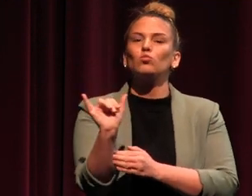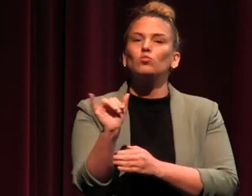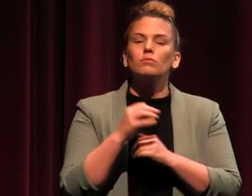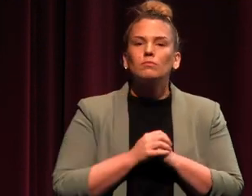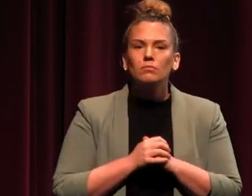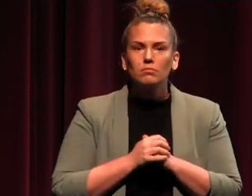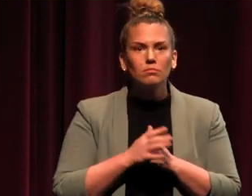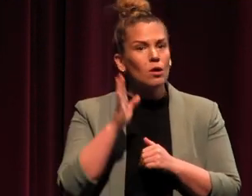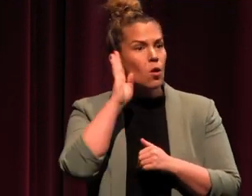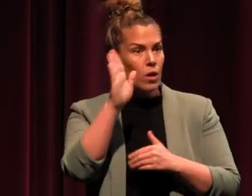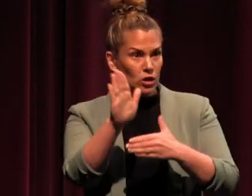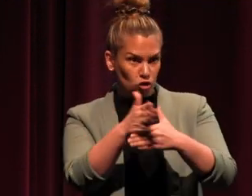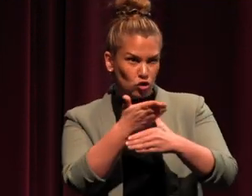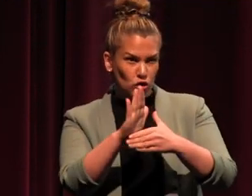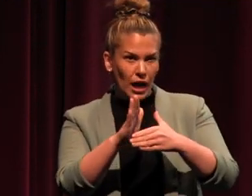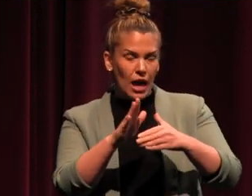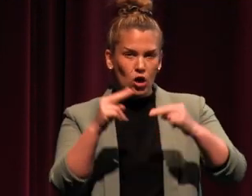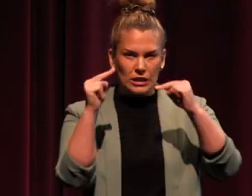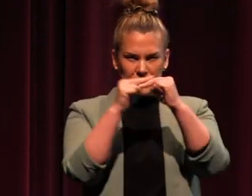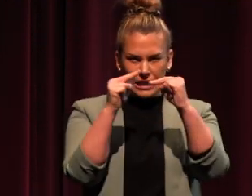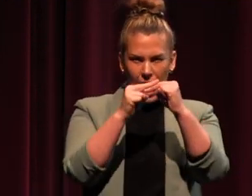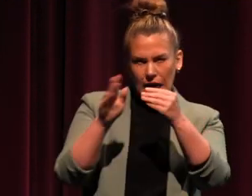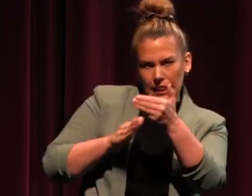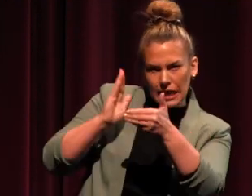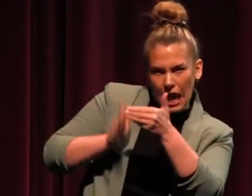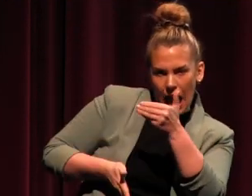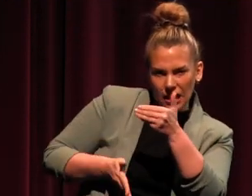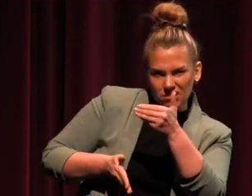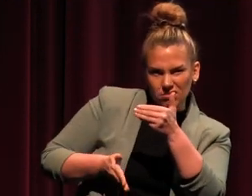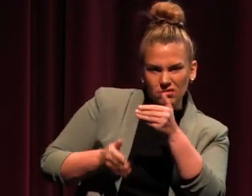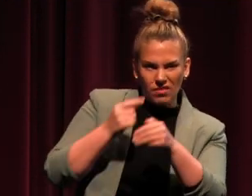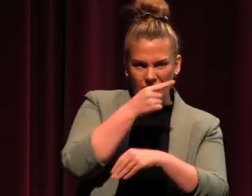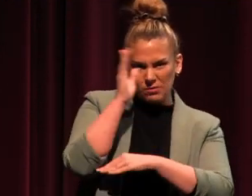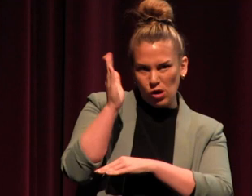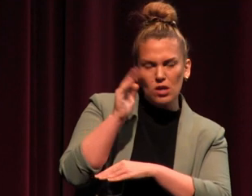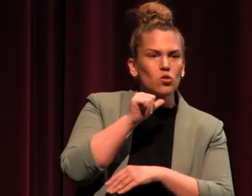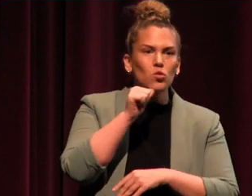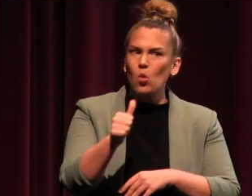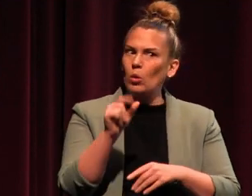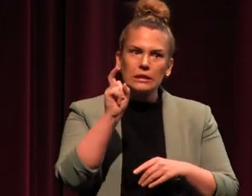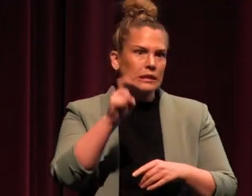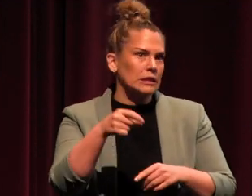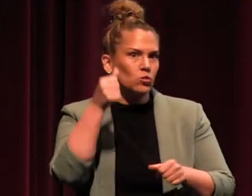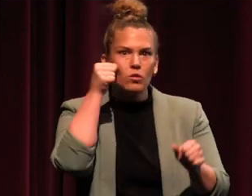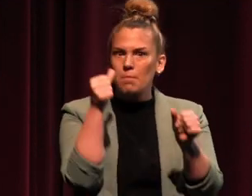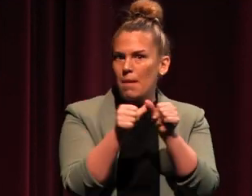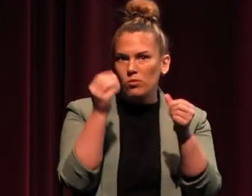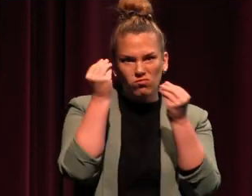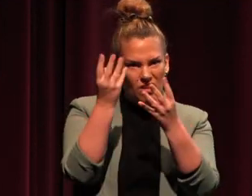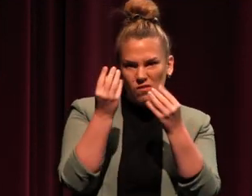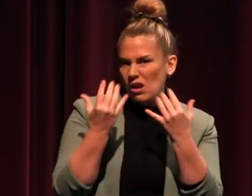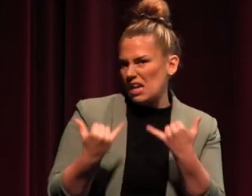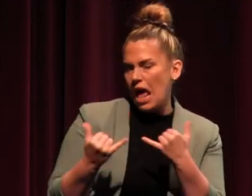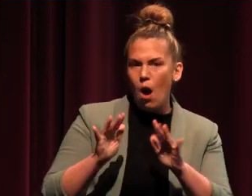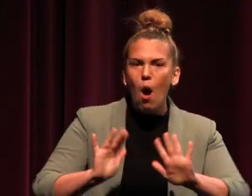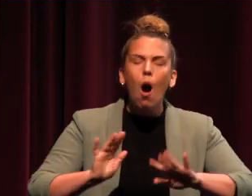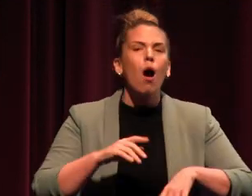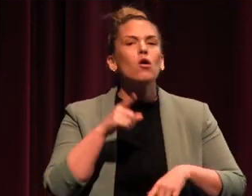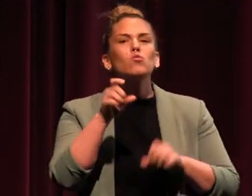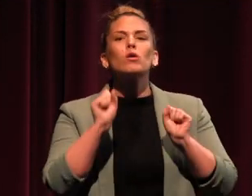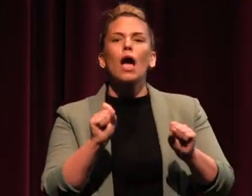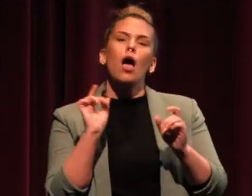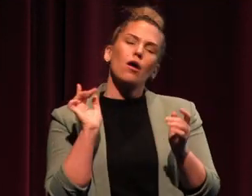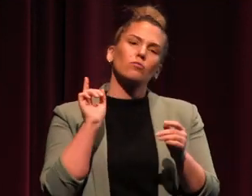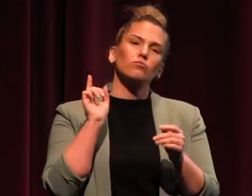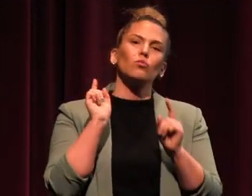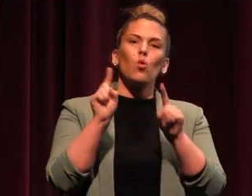sharing this slide again at the end of the presentation, so don't worry about getting the info right now. You can also go to menti.com and enter the code